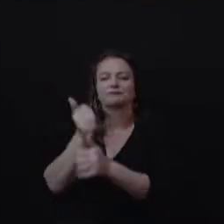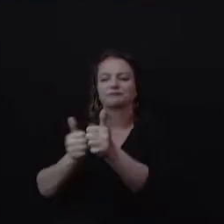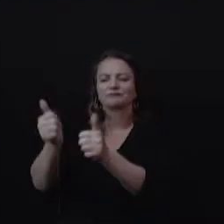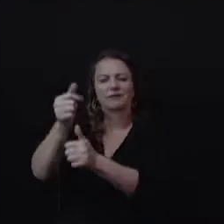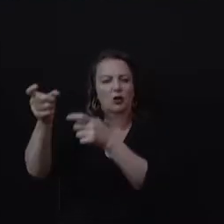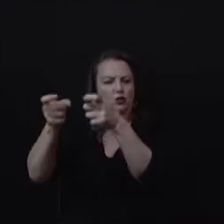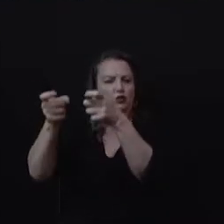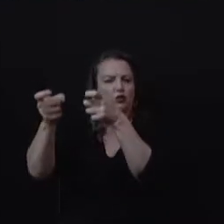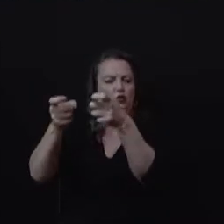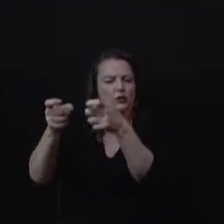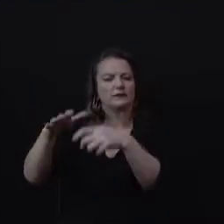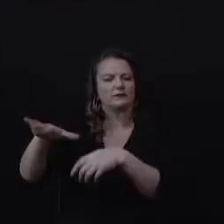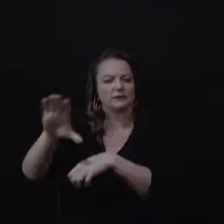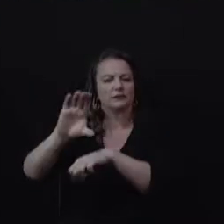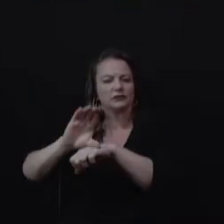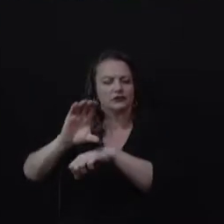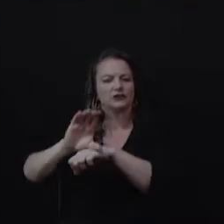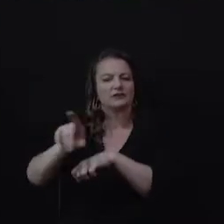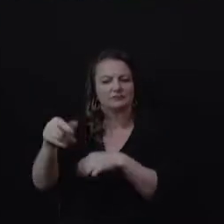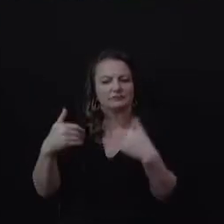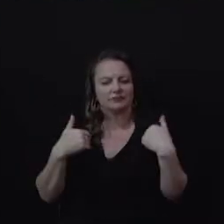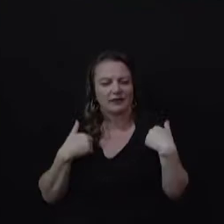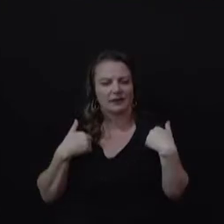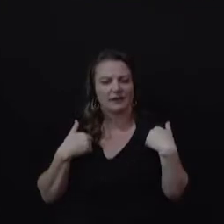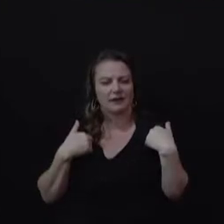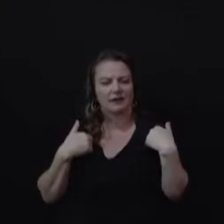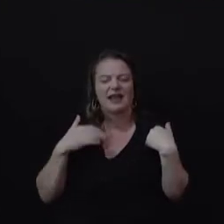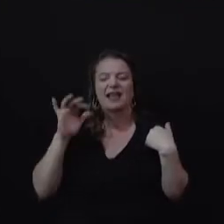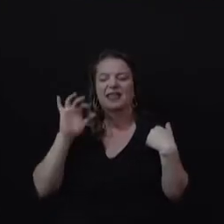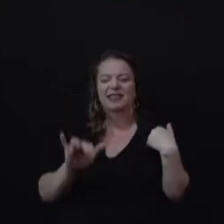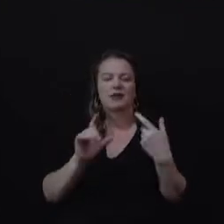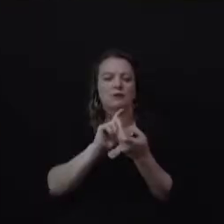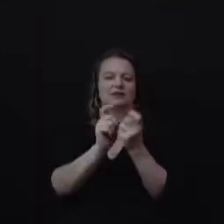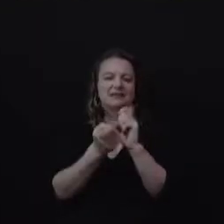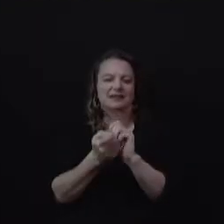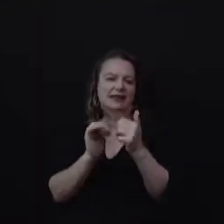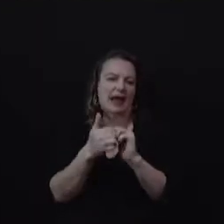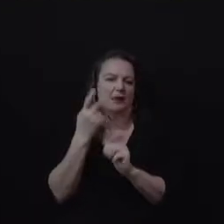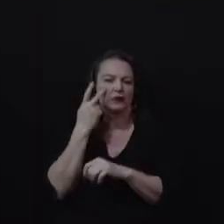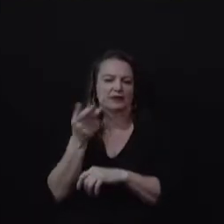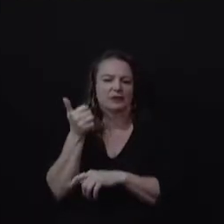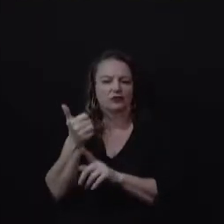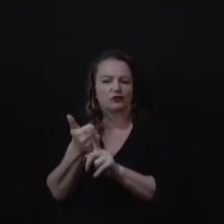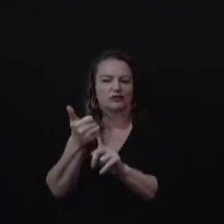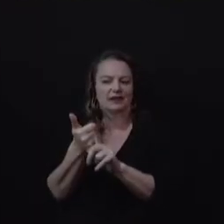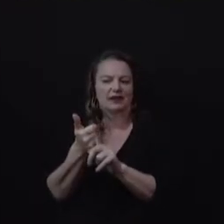rule that he has over the church, it will change how you see yourself as